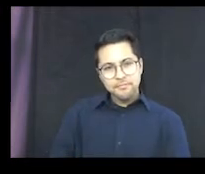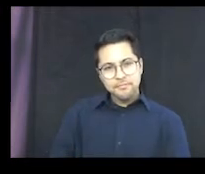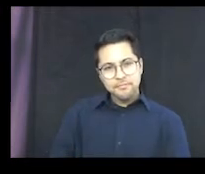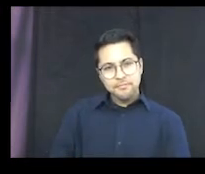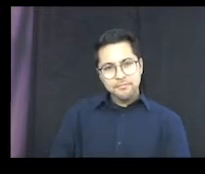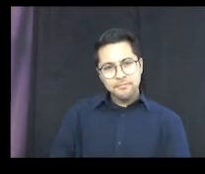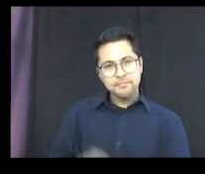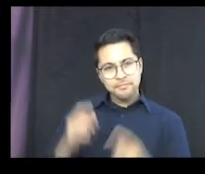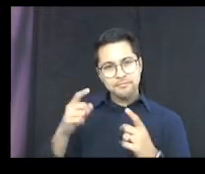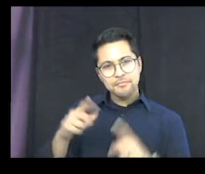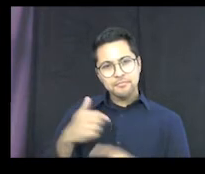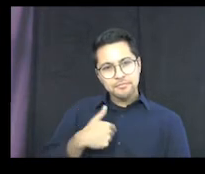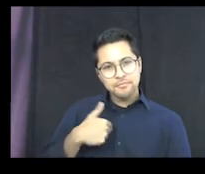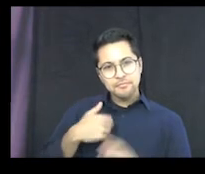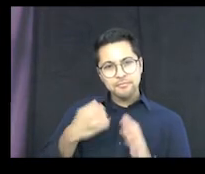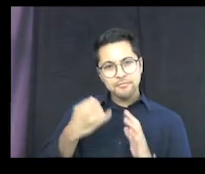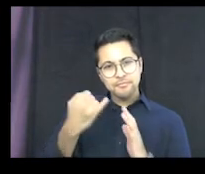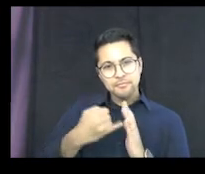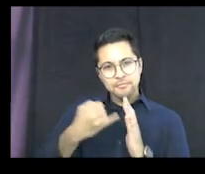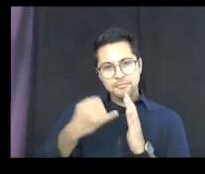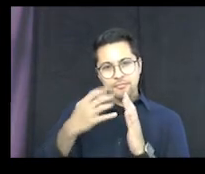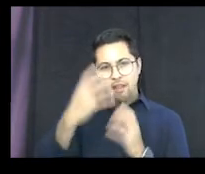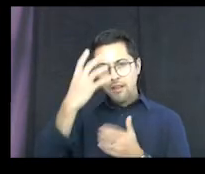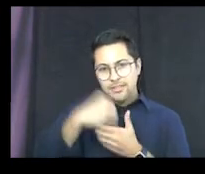as an autistic,